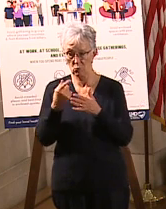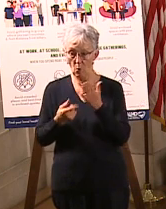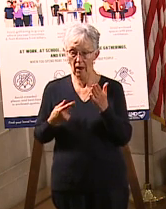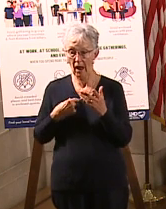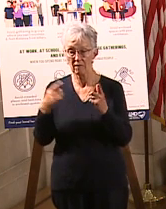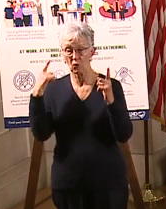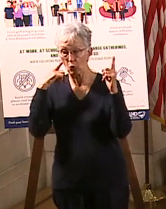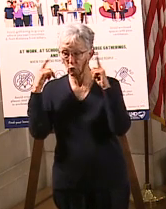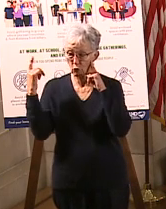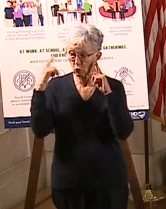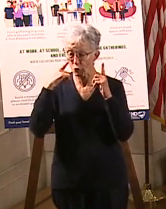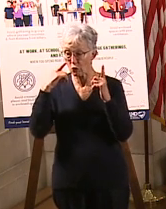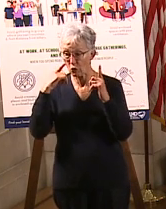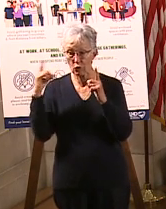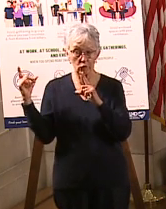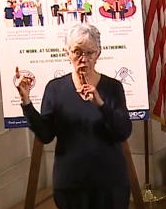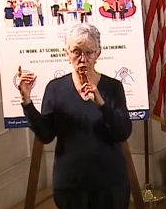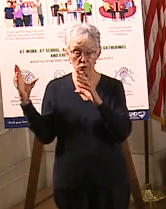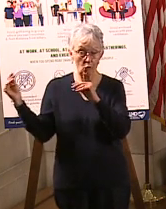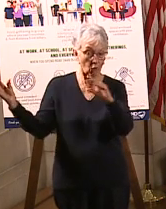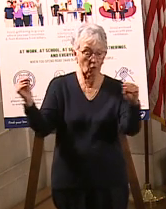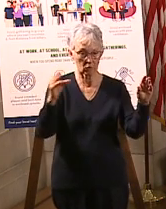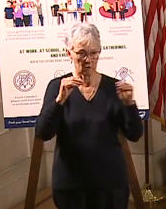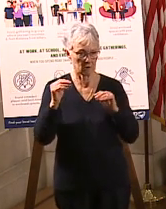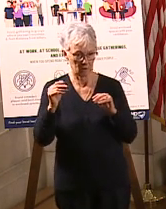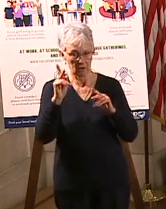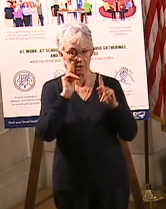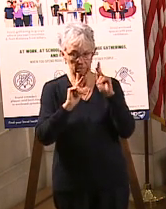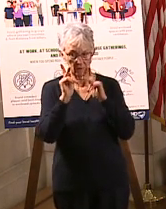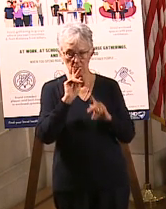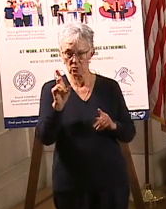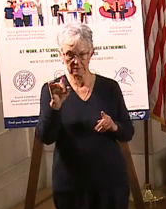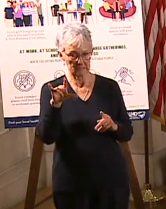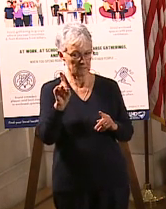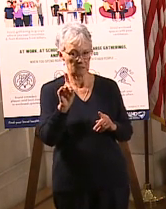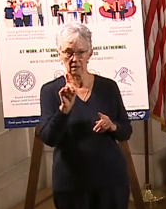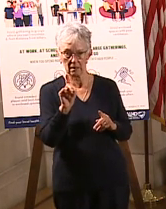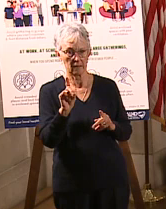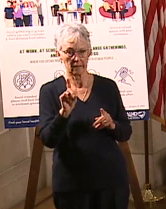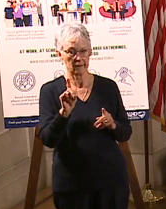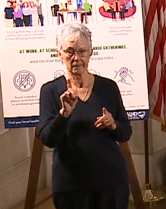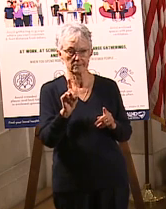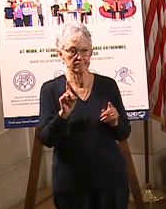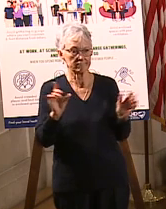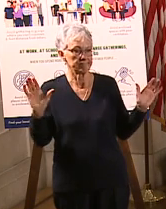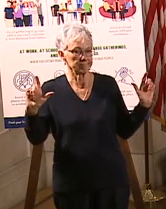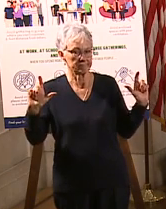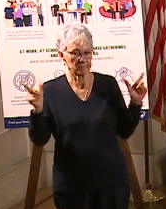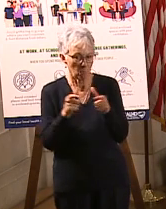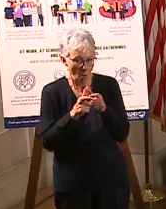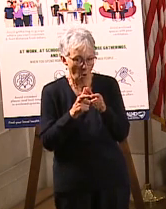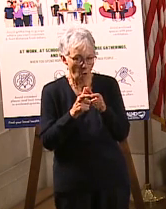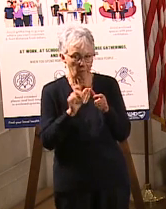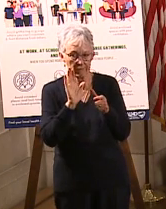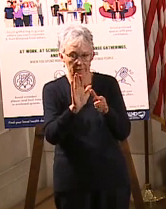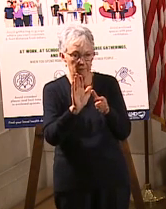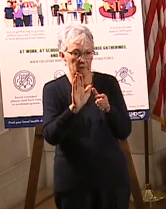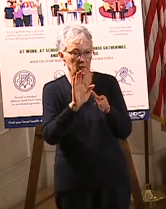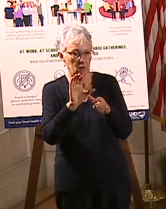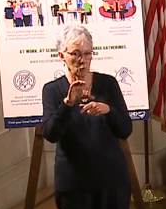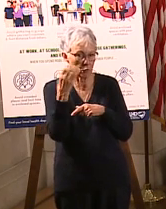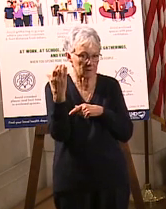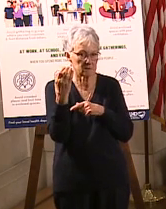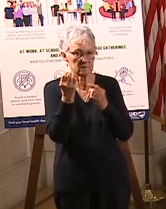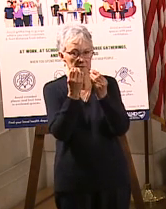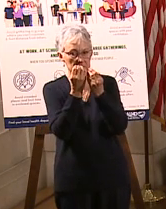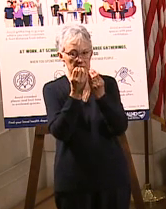that people had modified their get-togethers over the holidays. Certainly my family modified our get-togethers. So I think